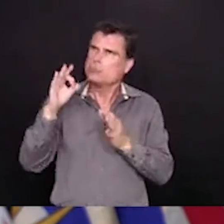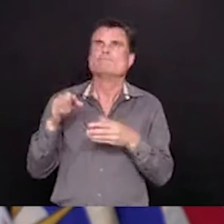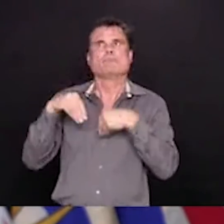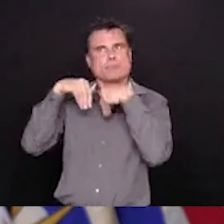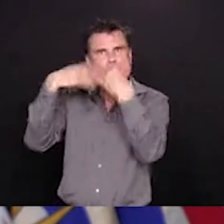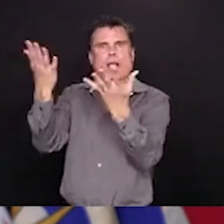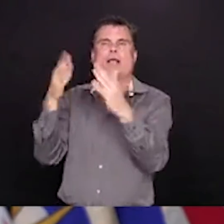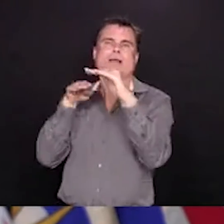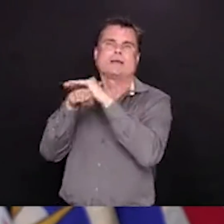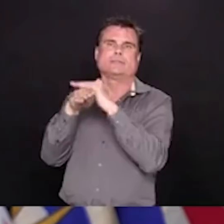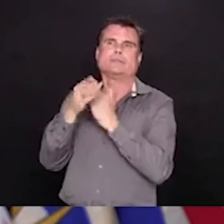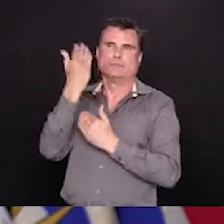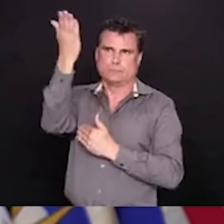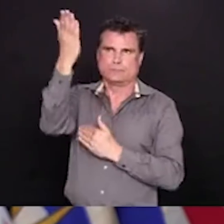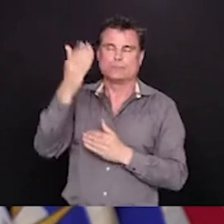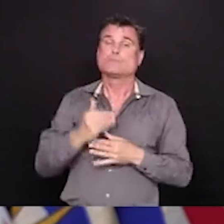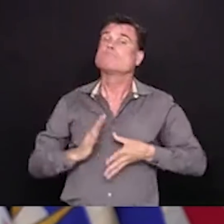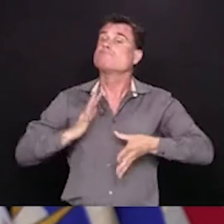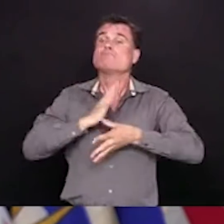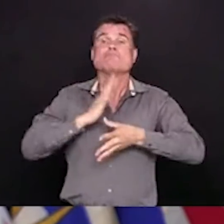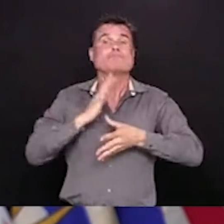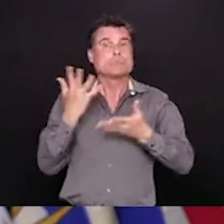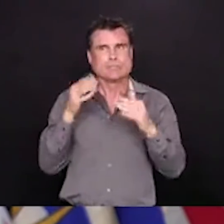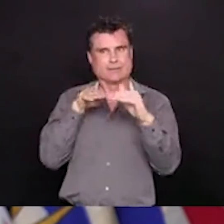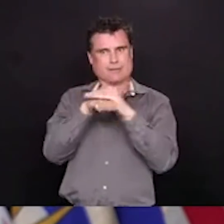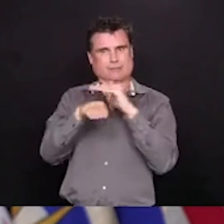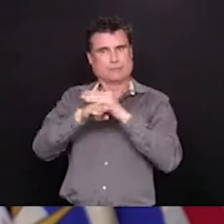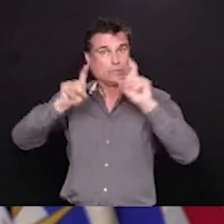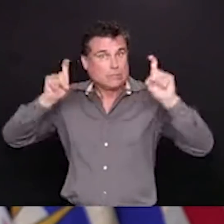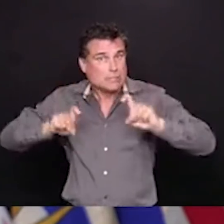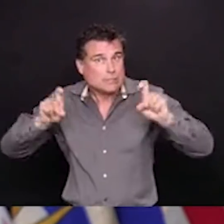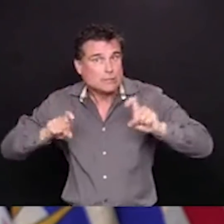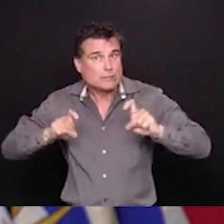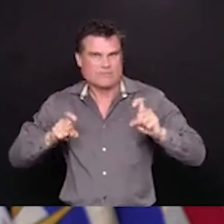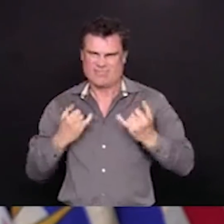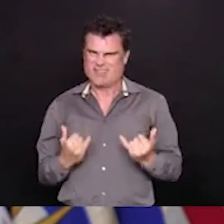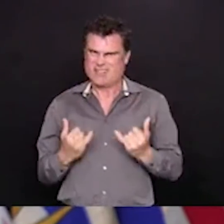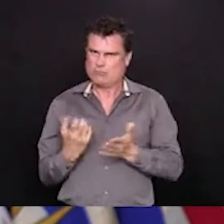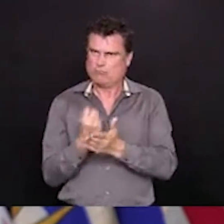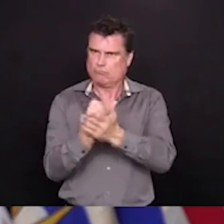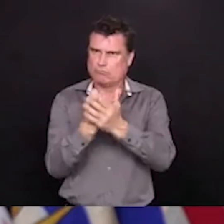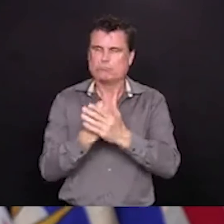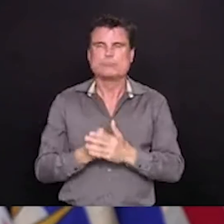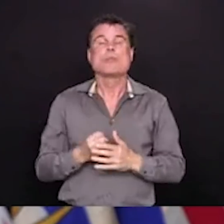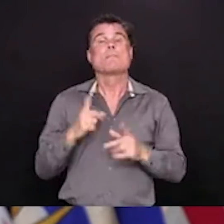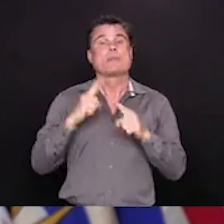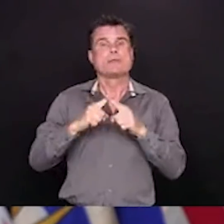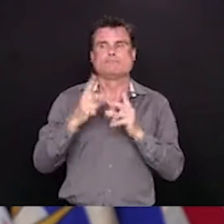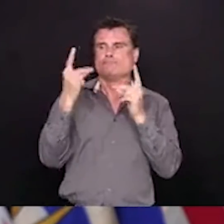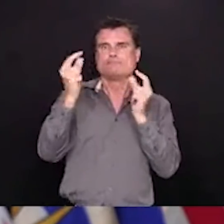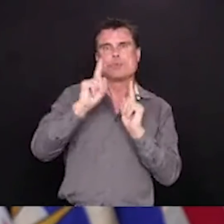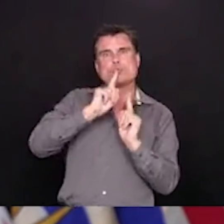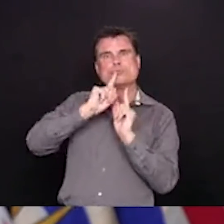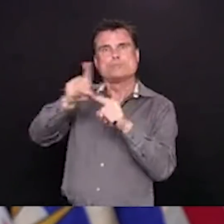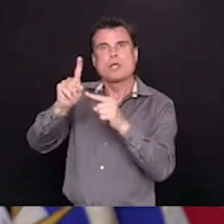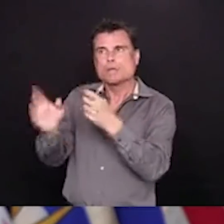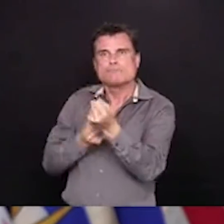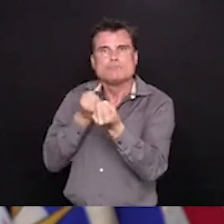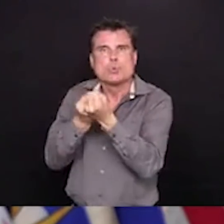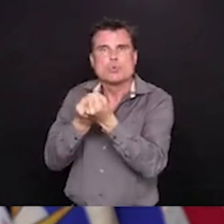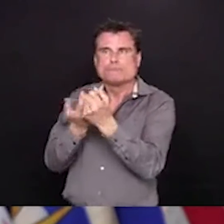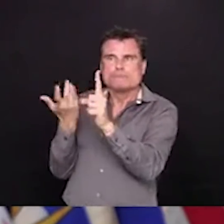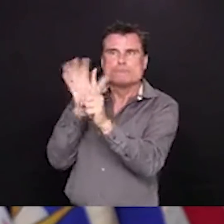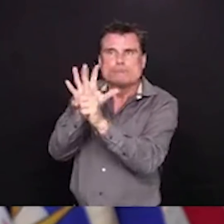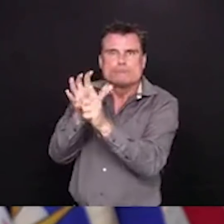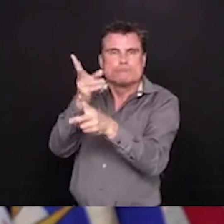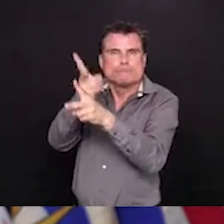primary and urgent care, and other supports, and to coordinate that effort and response across the province. And very